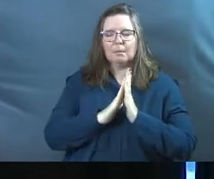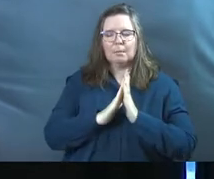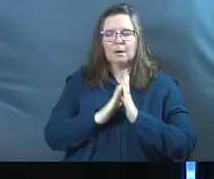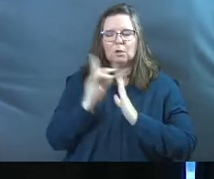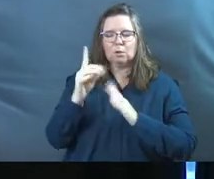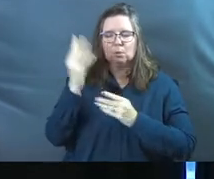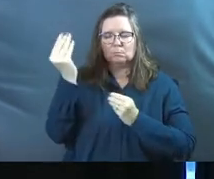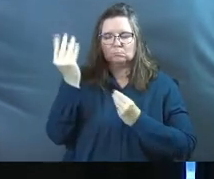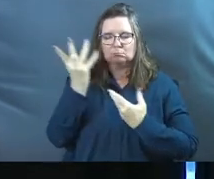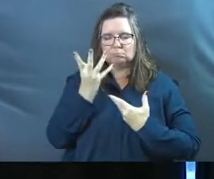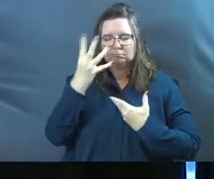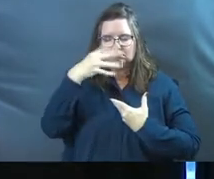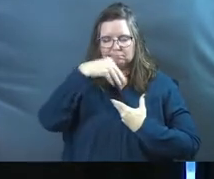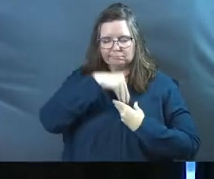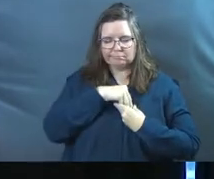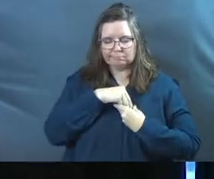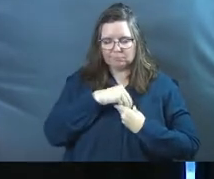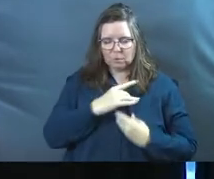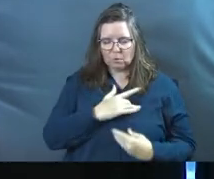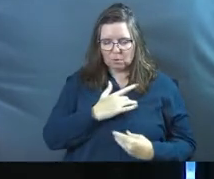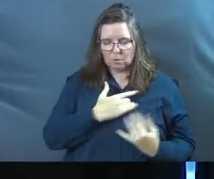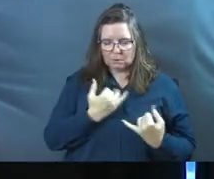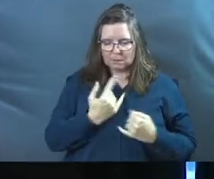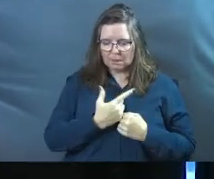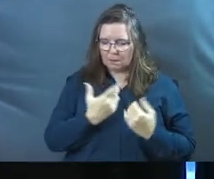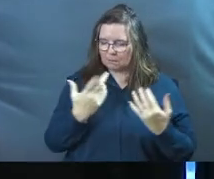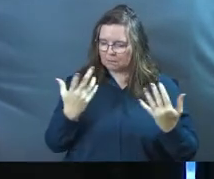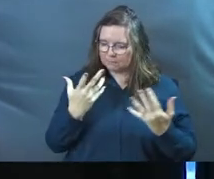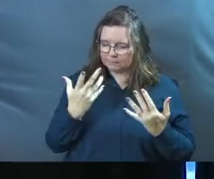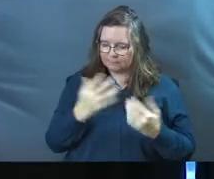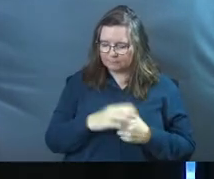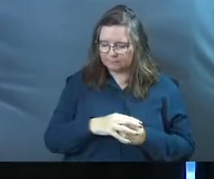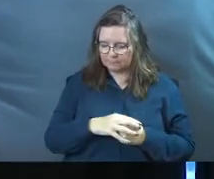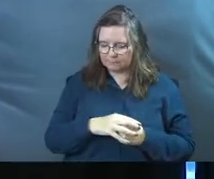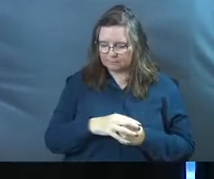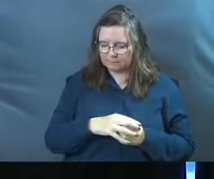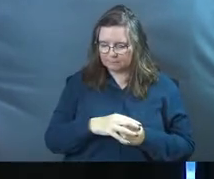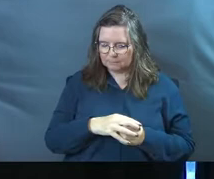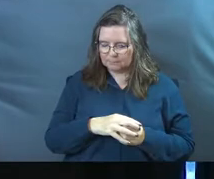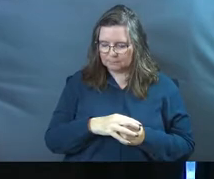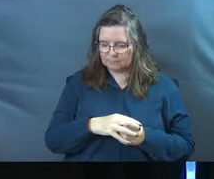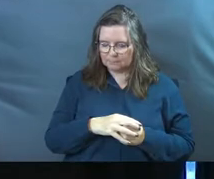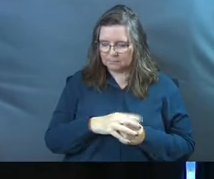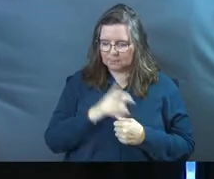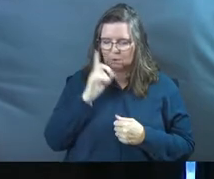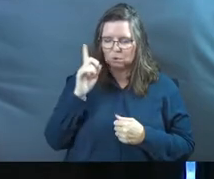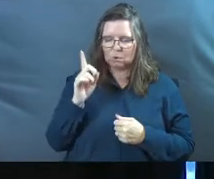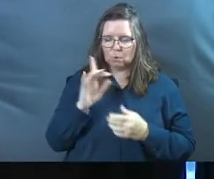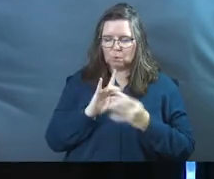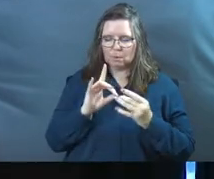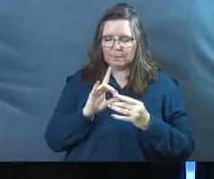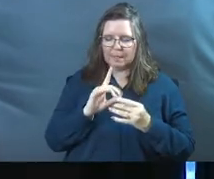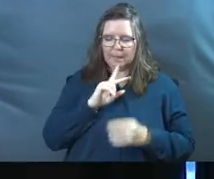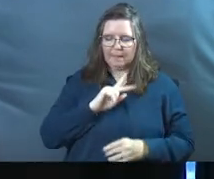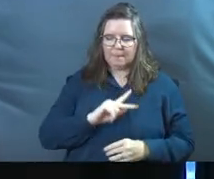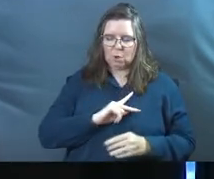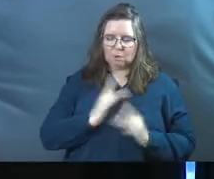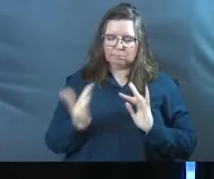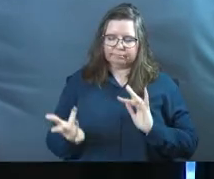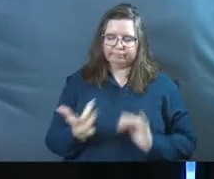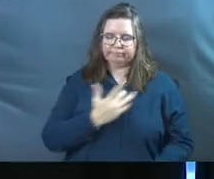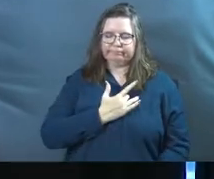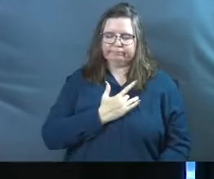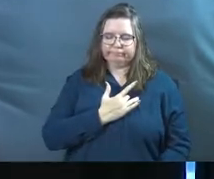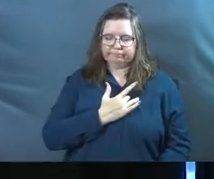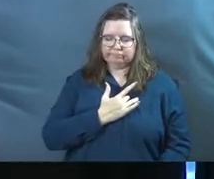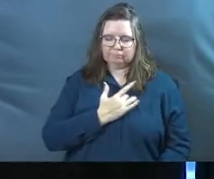way that you speak to our voice, or the way that you speak to our hearts today, that God, you would speak so personally and